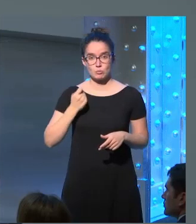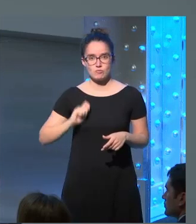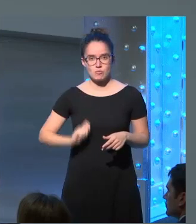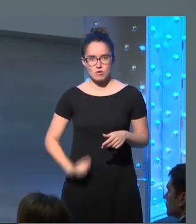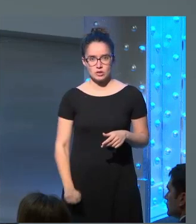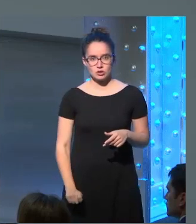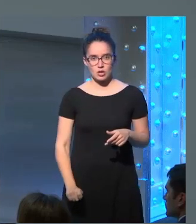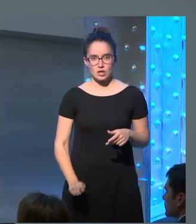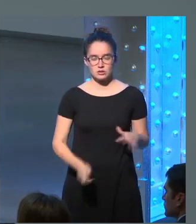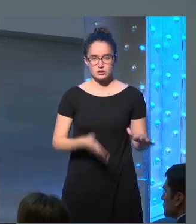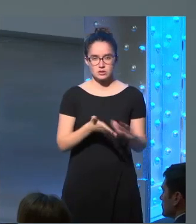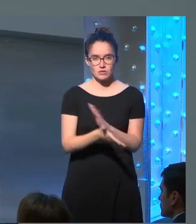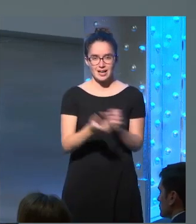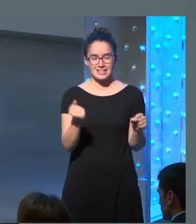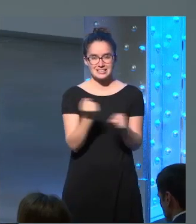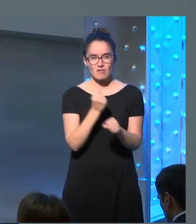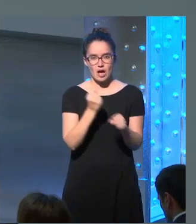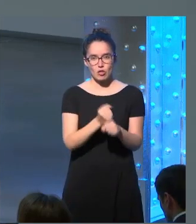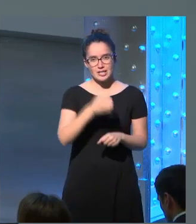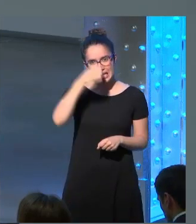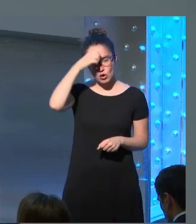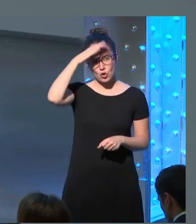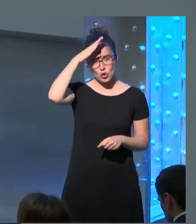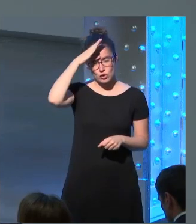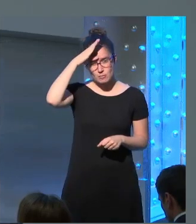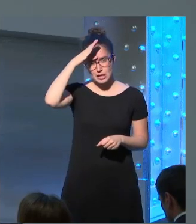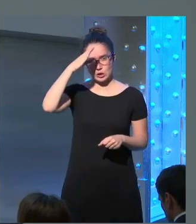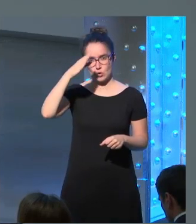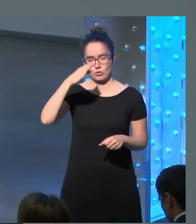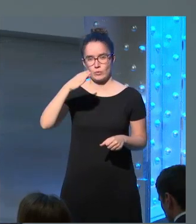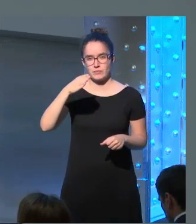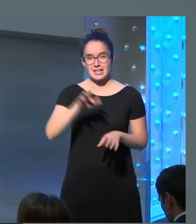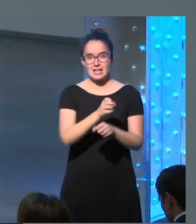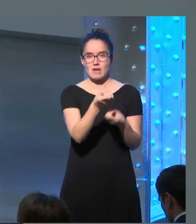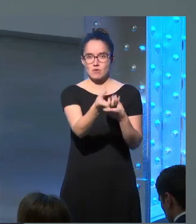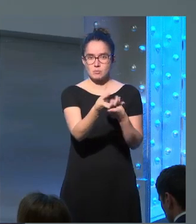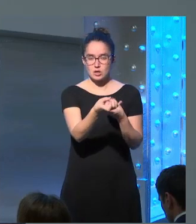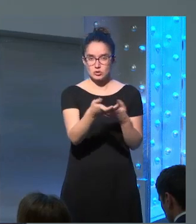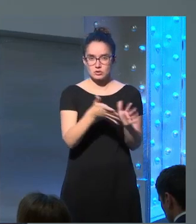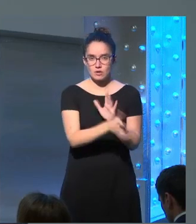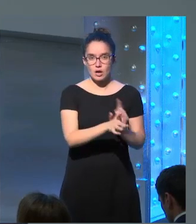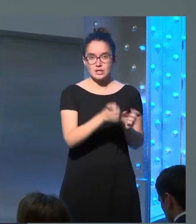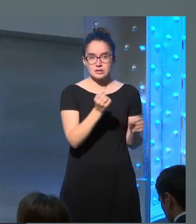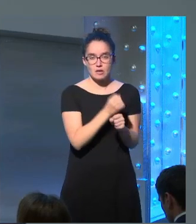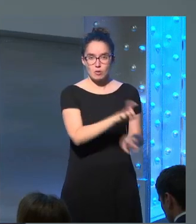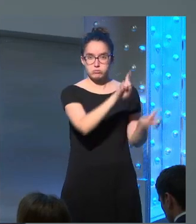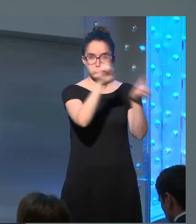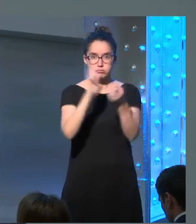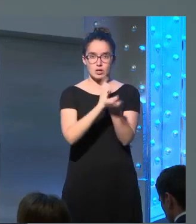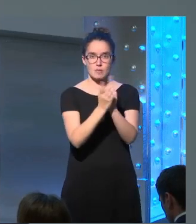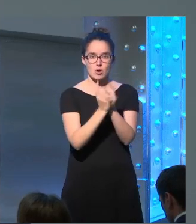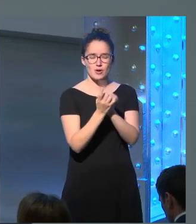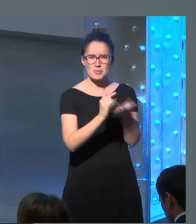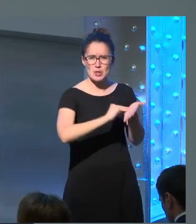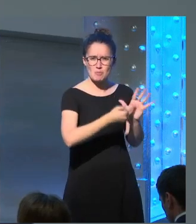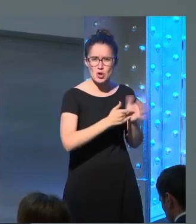45% of our professionals will be workers of knowledge and innovation, and they will be changing